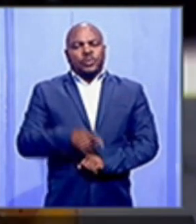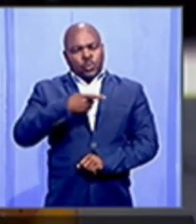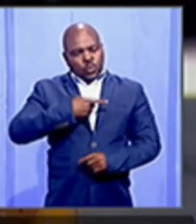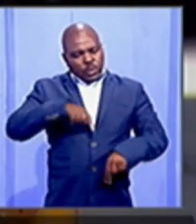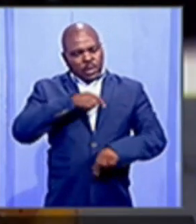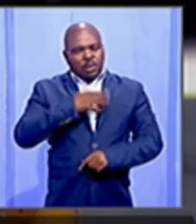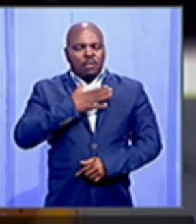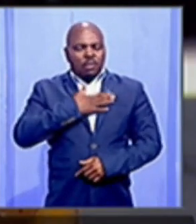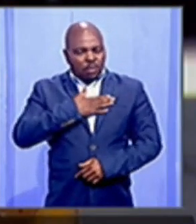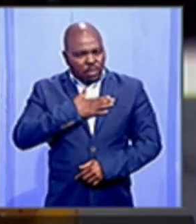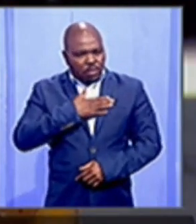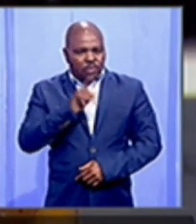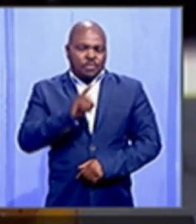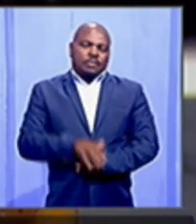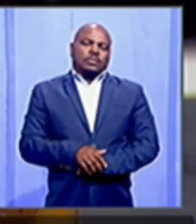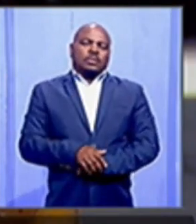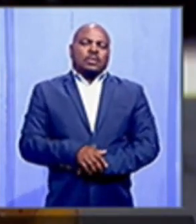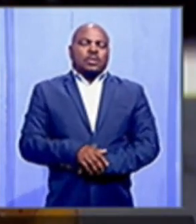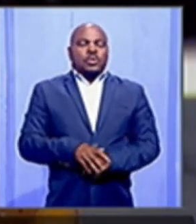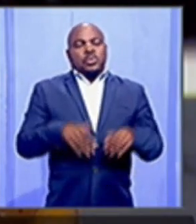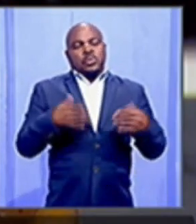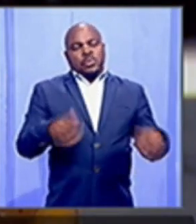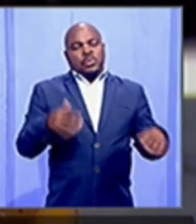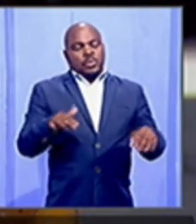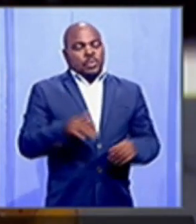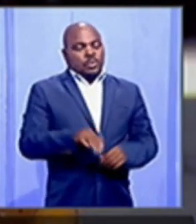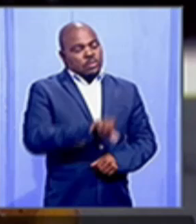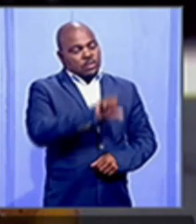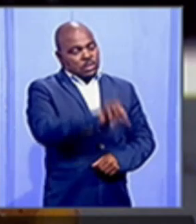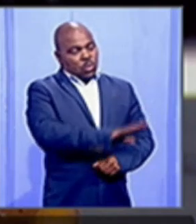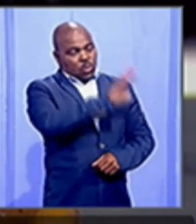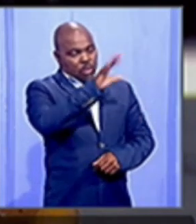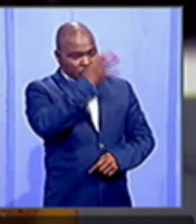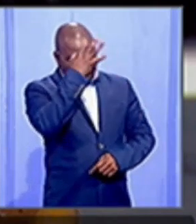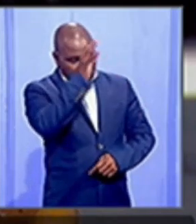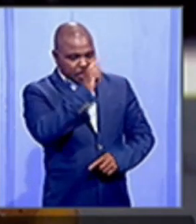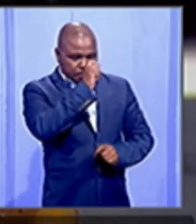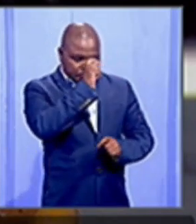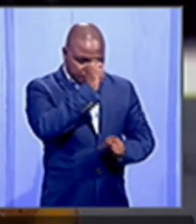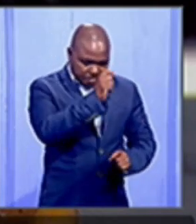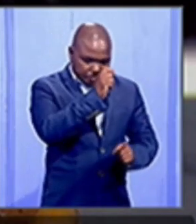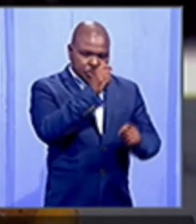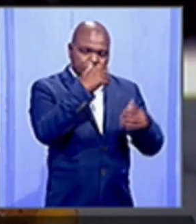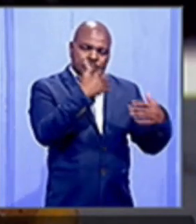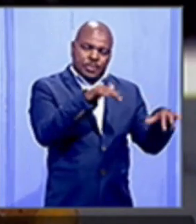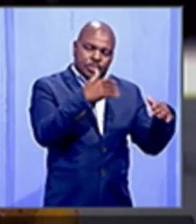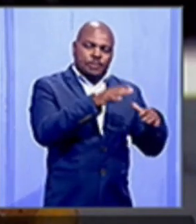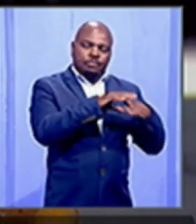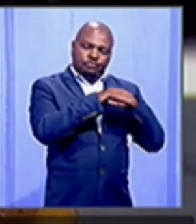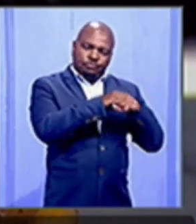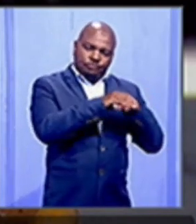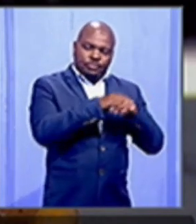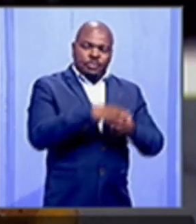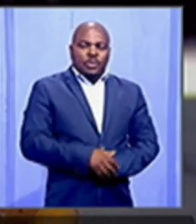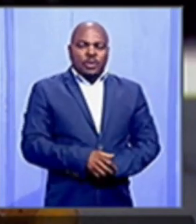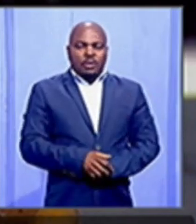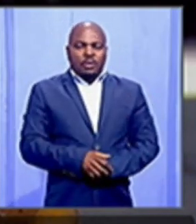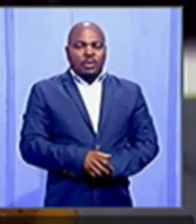to highly commend the government of the Republic of South Africa for putting